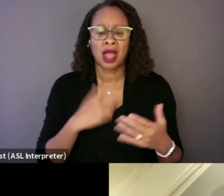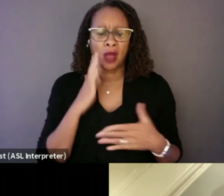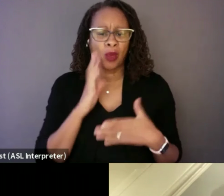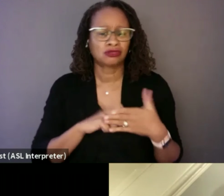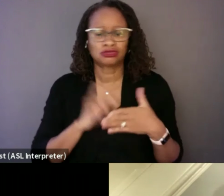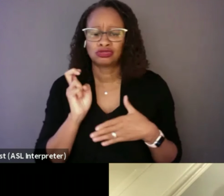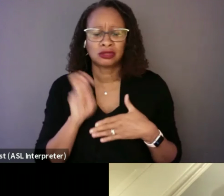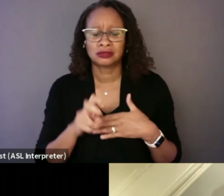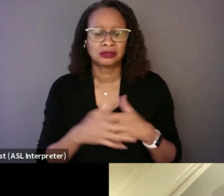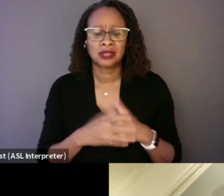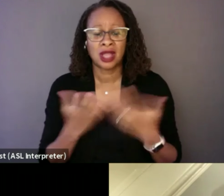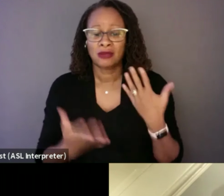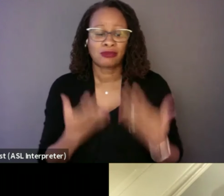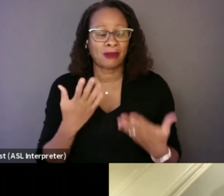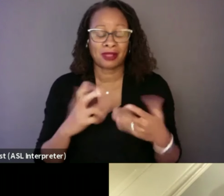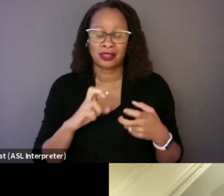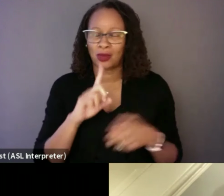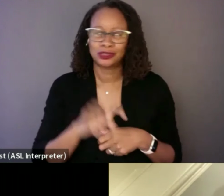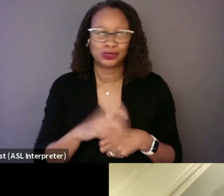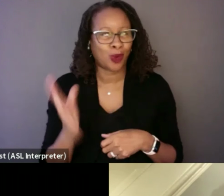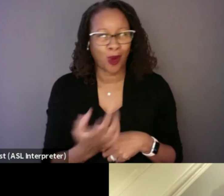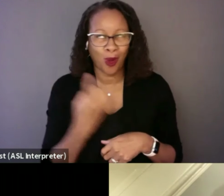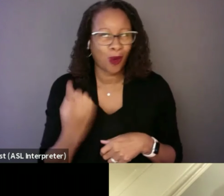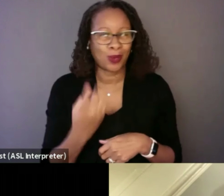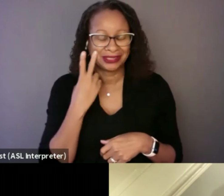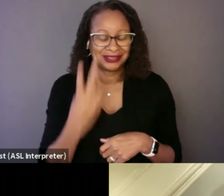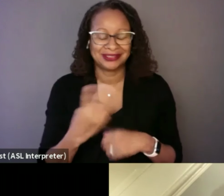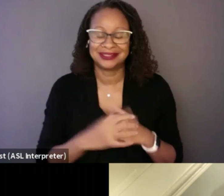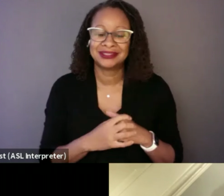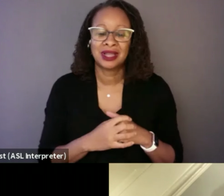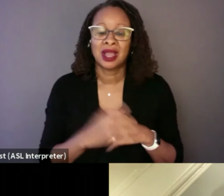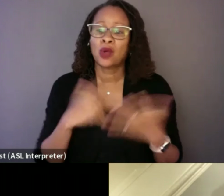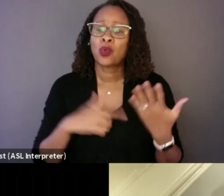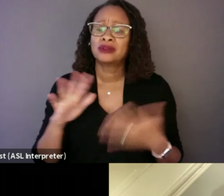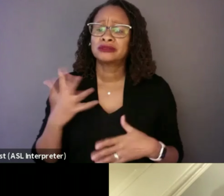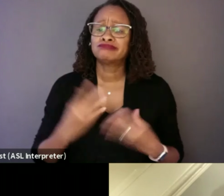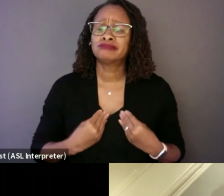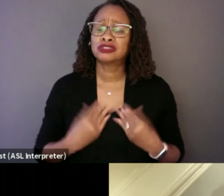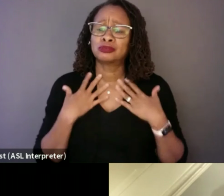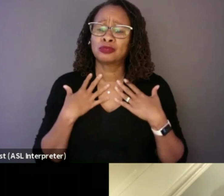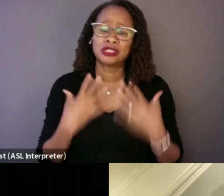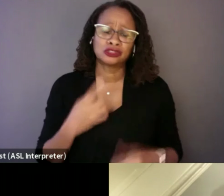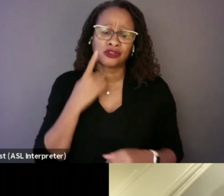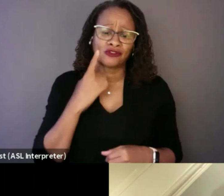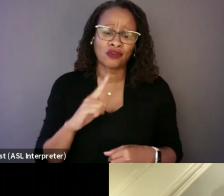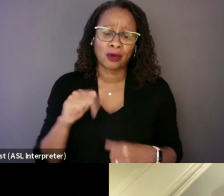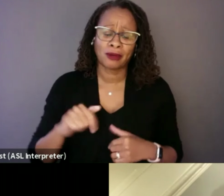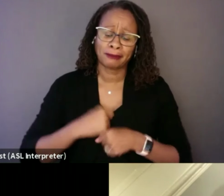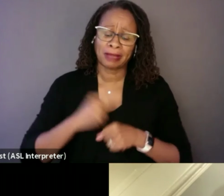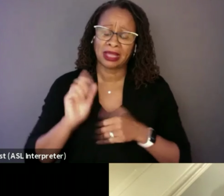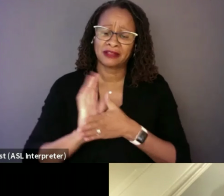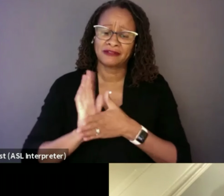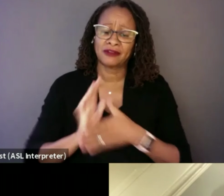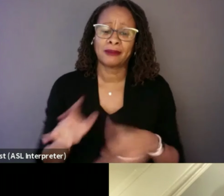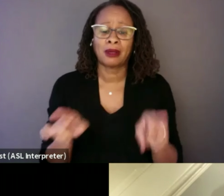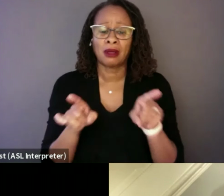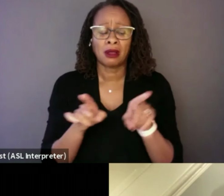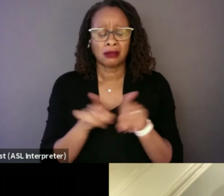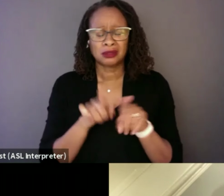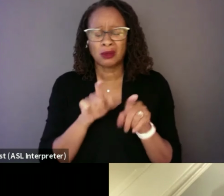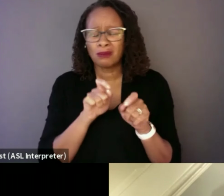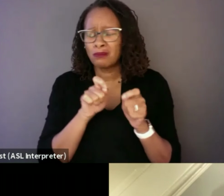in with probably the question you always get. You know, what was kind of your inspiration for making this film? But a little specifically, I'd